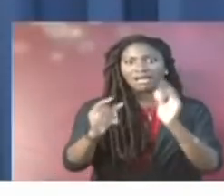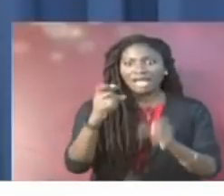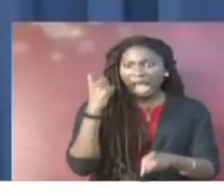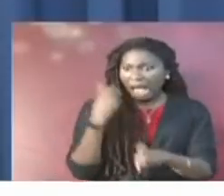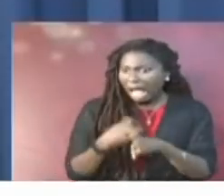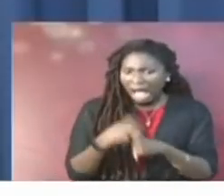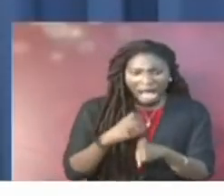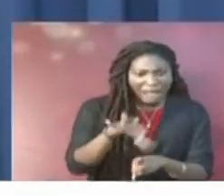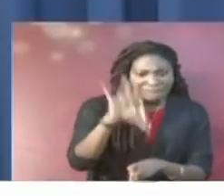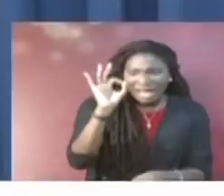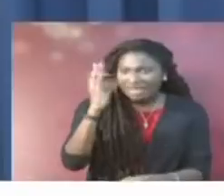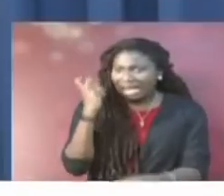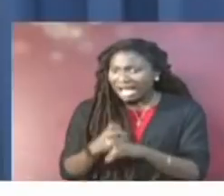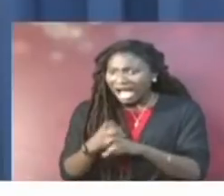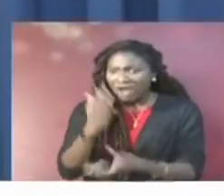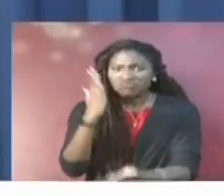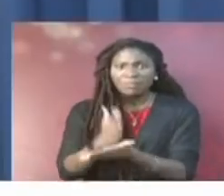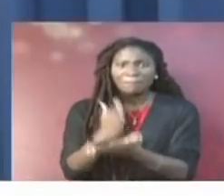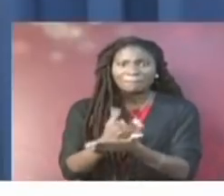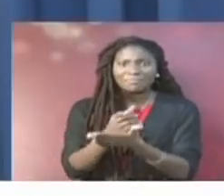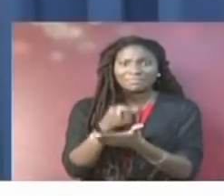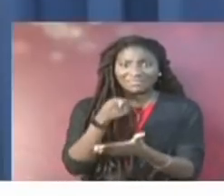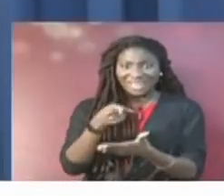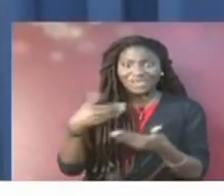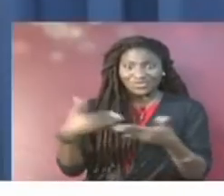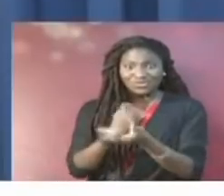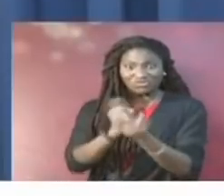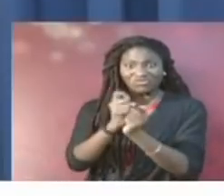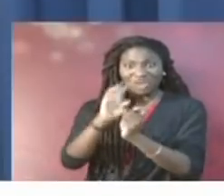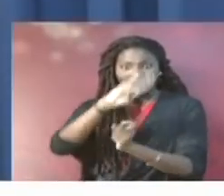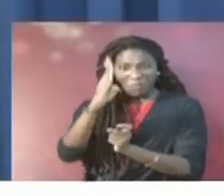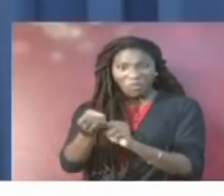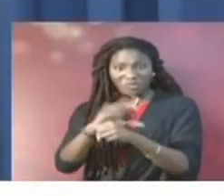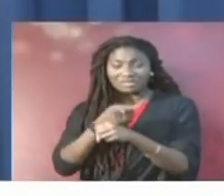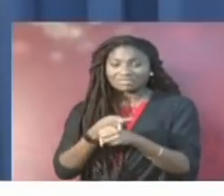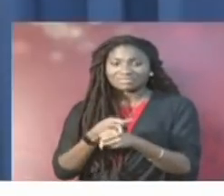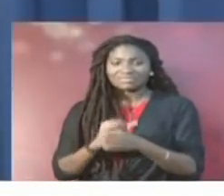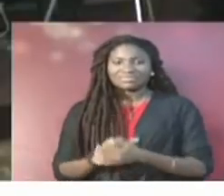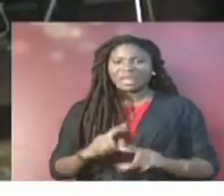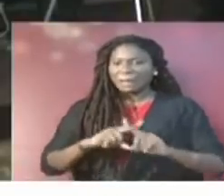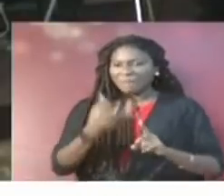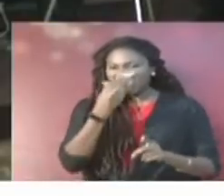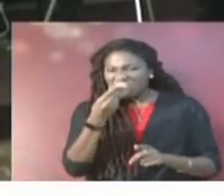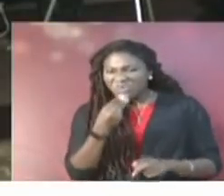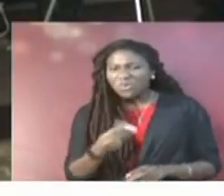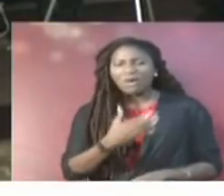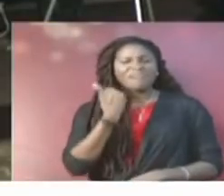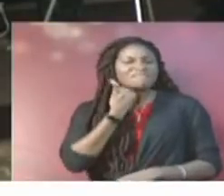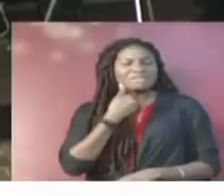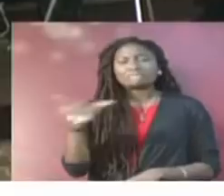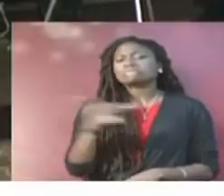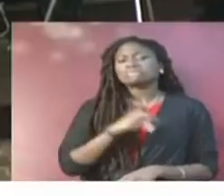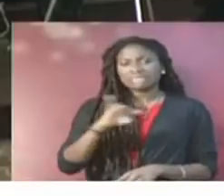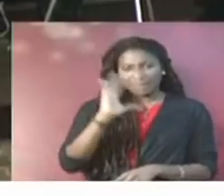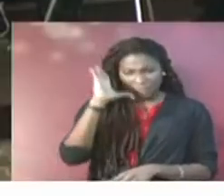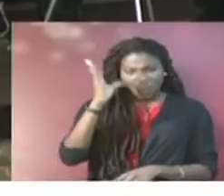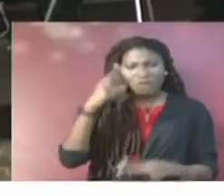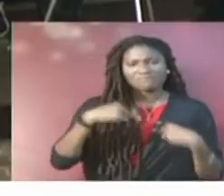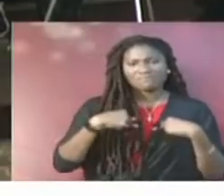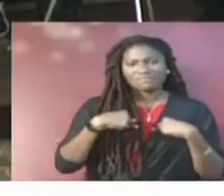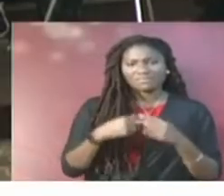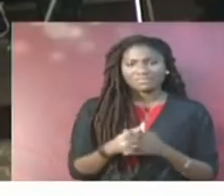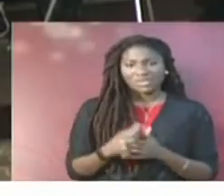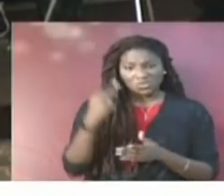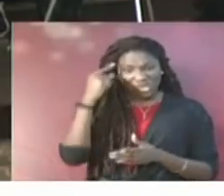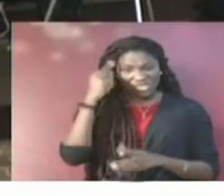and you can't stop it. And that's what we're seeing. But the symptomatology is more or less the same. Is there anything additional that people could do double mask